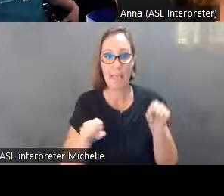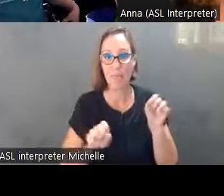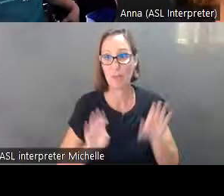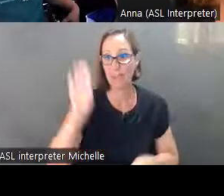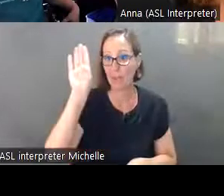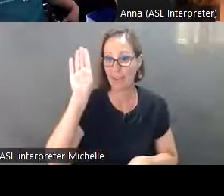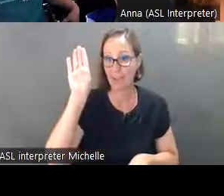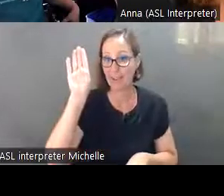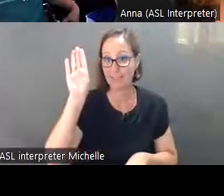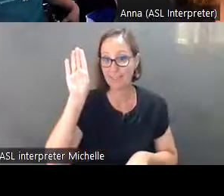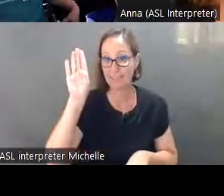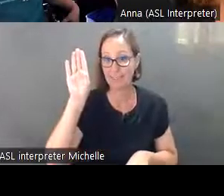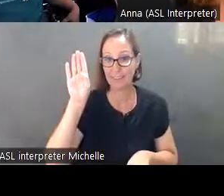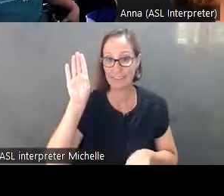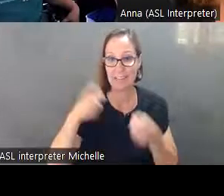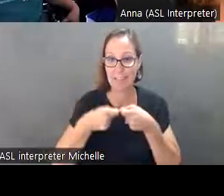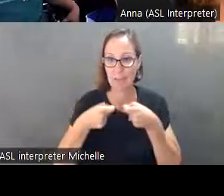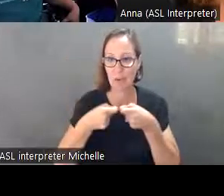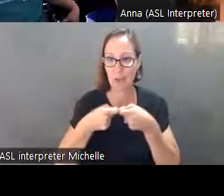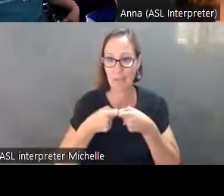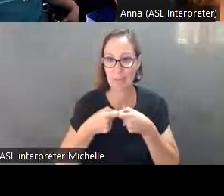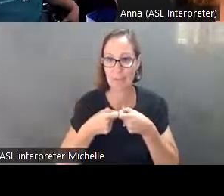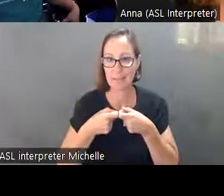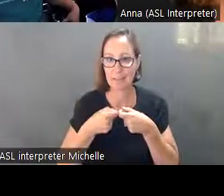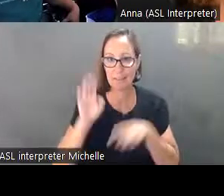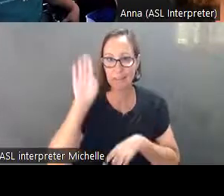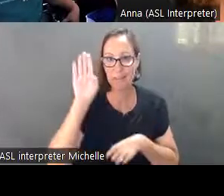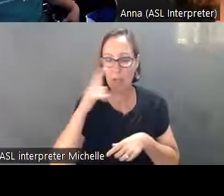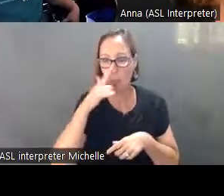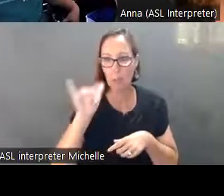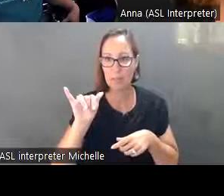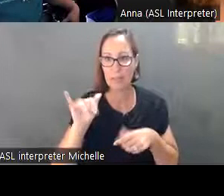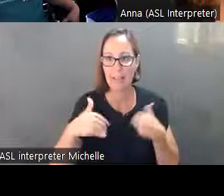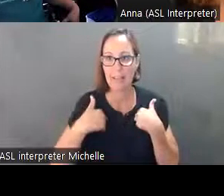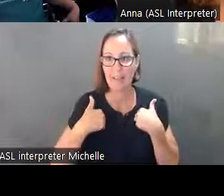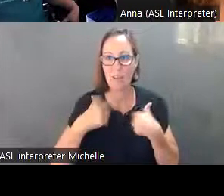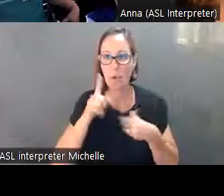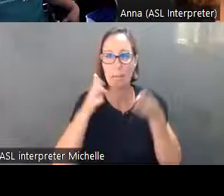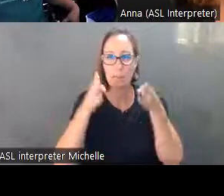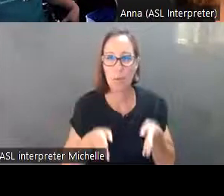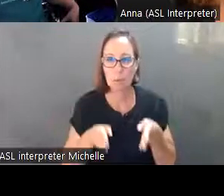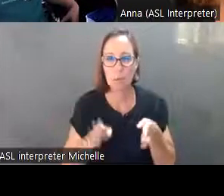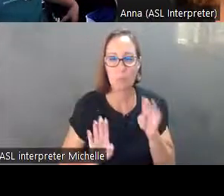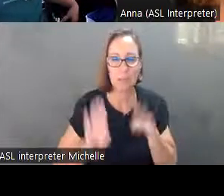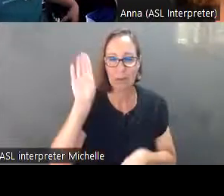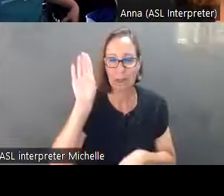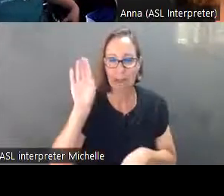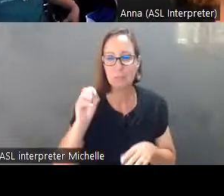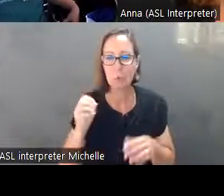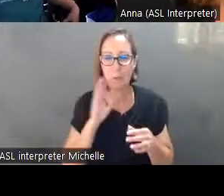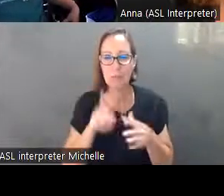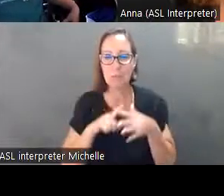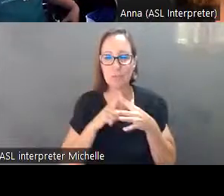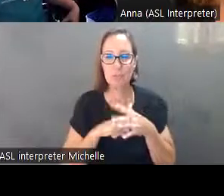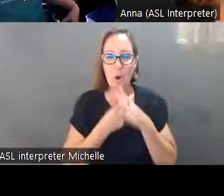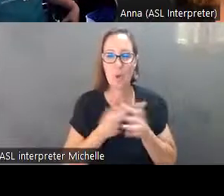hand. And it looks like we already have one person who has raised their hand, so we'll start with